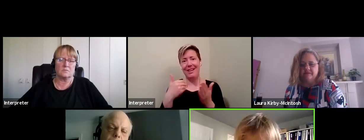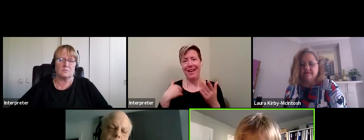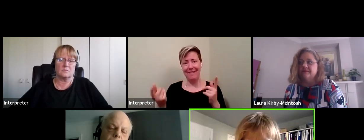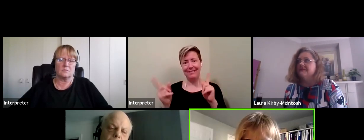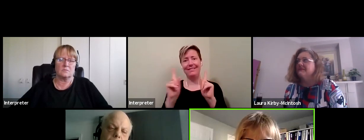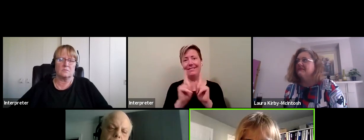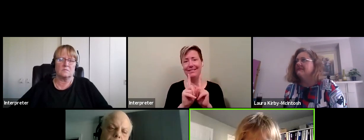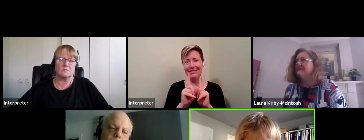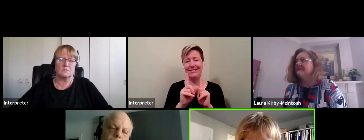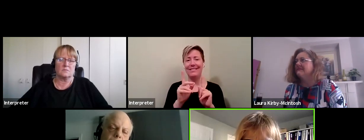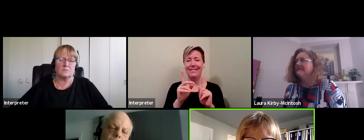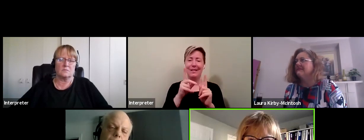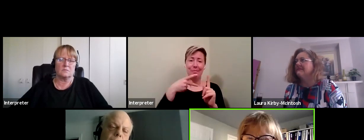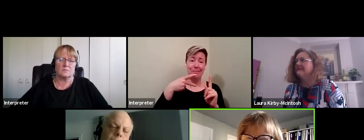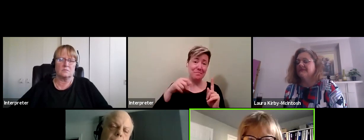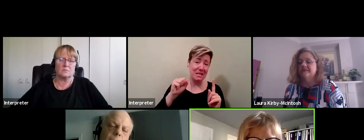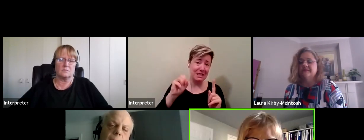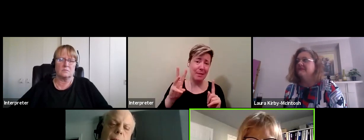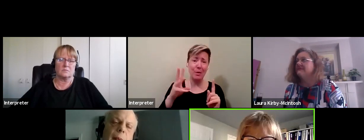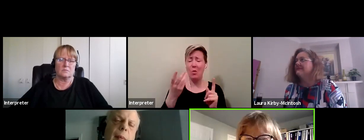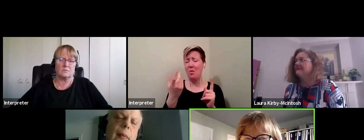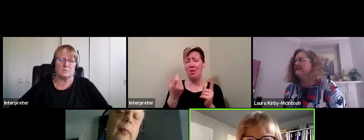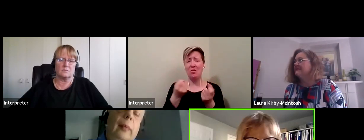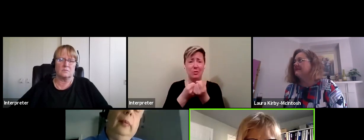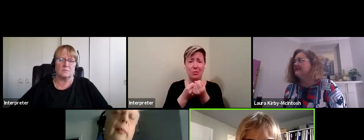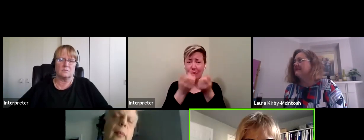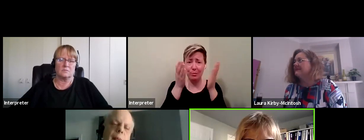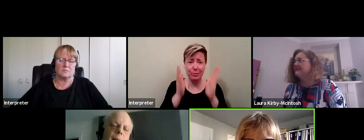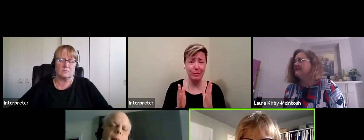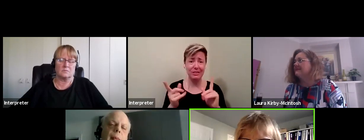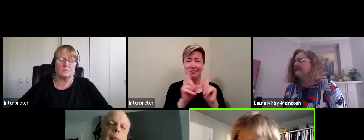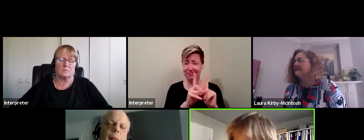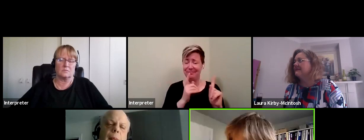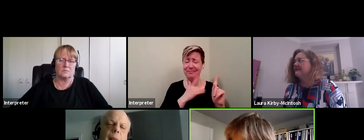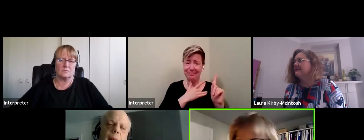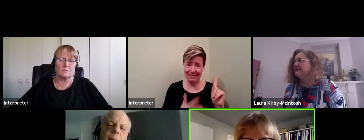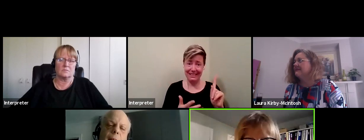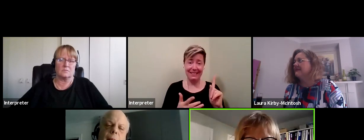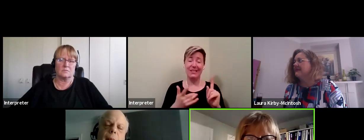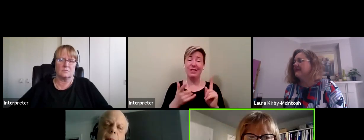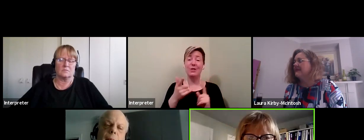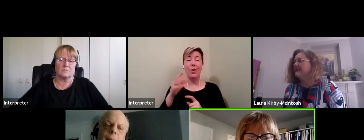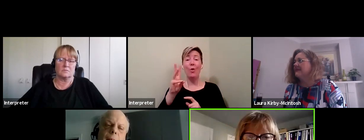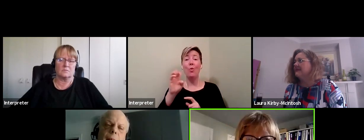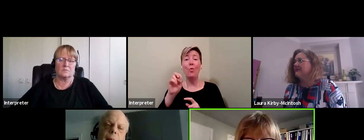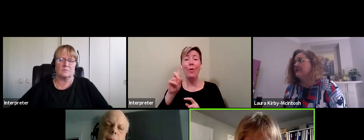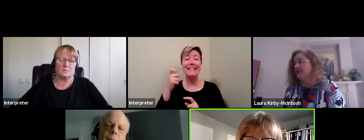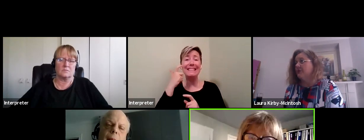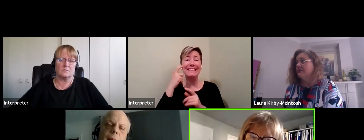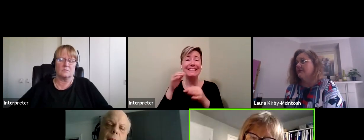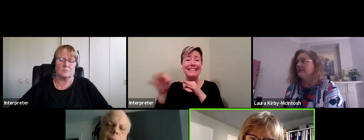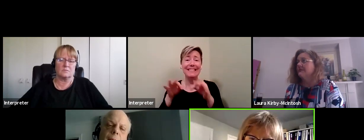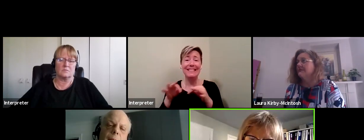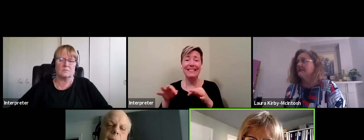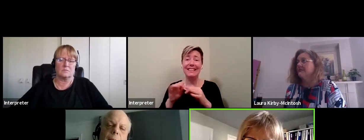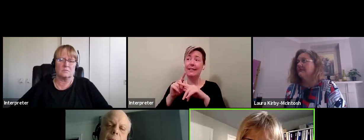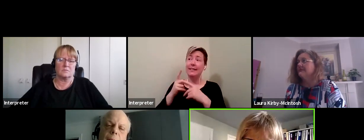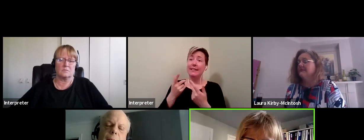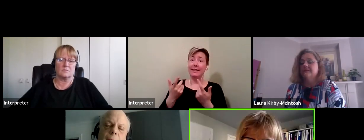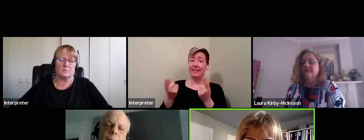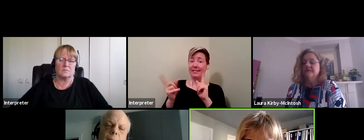everything that Wendy is talking about, whether it's direct funding, agency services, or relying on family members